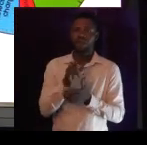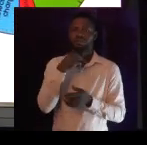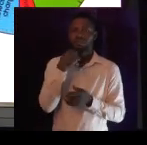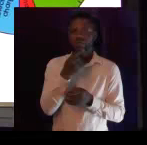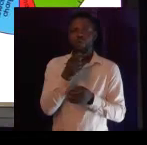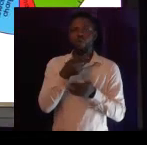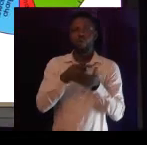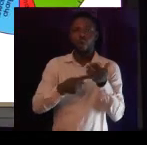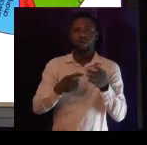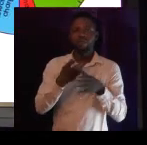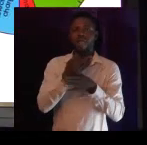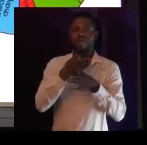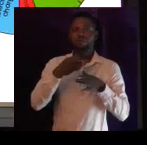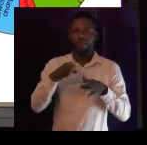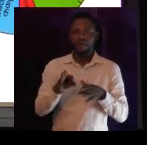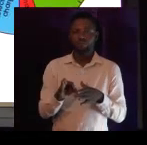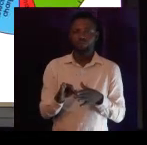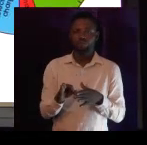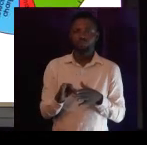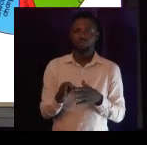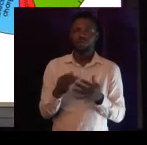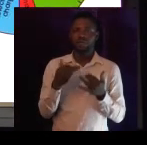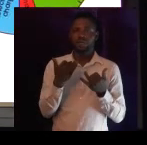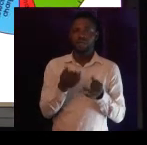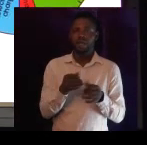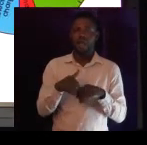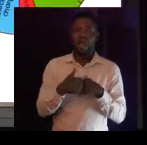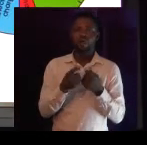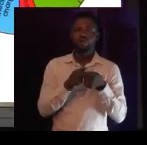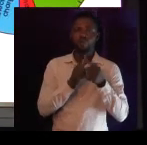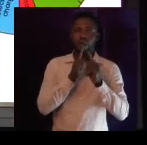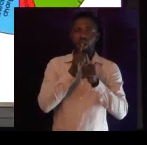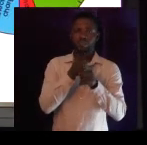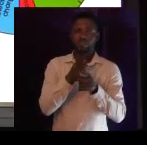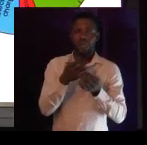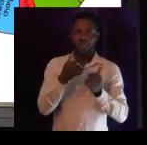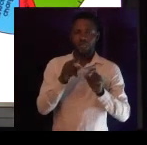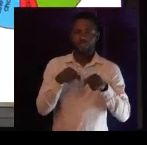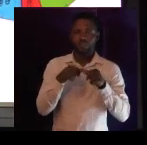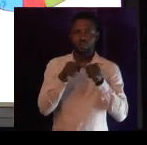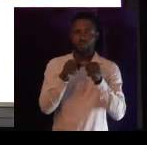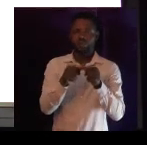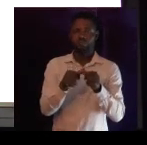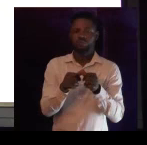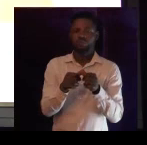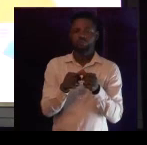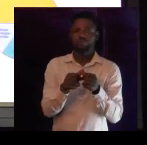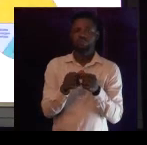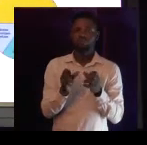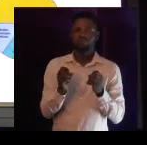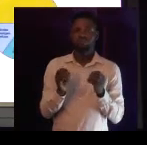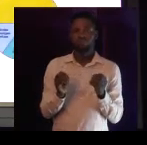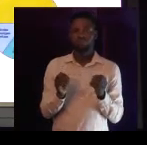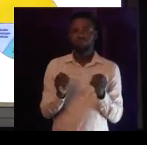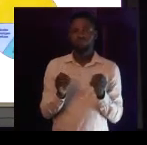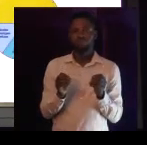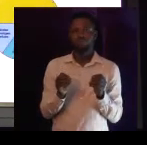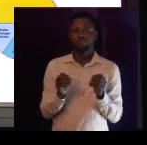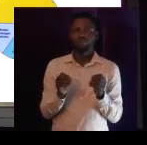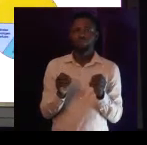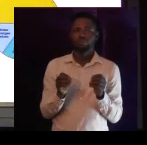It says, what fraction? So now we're going to answer that. Let's go on and say, so,